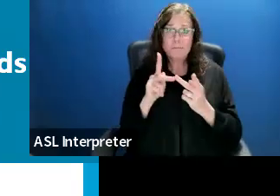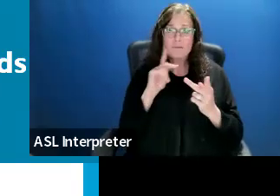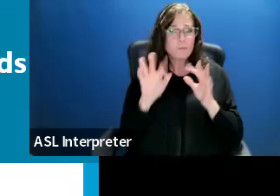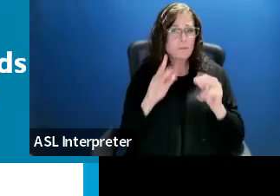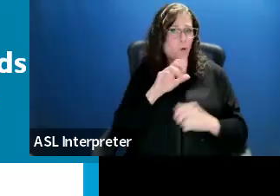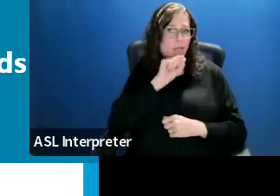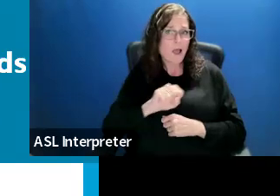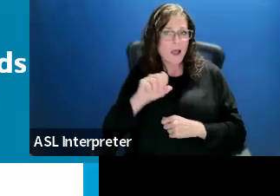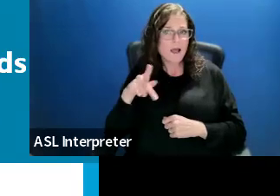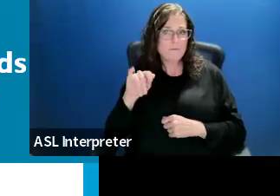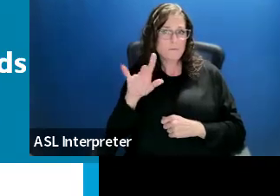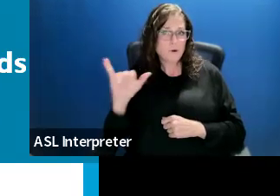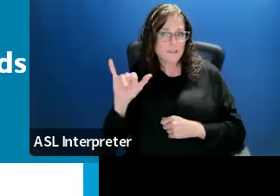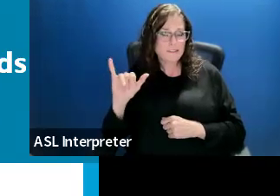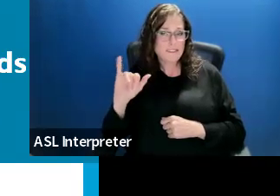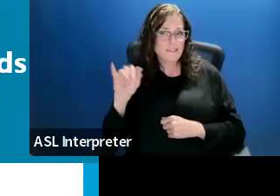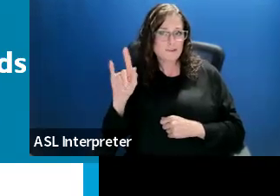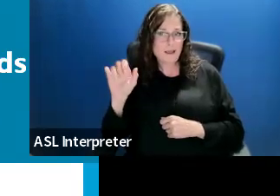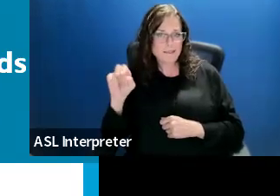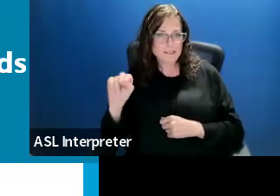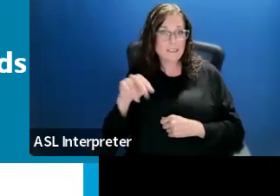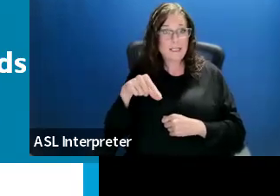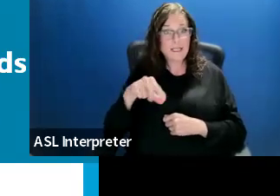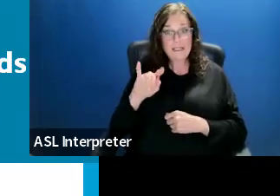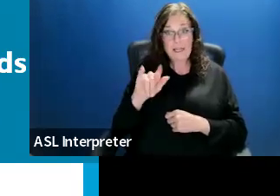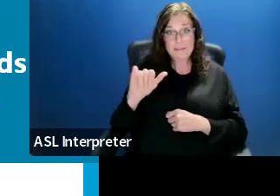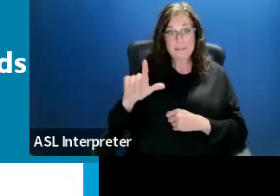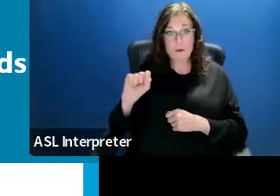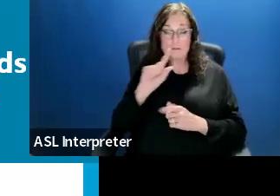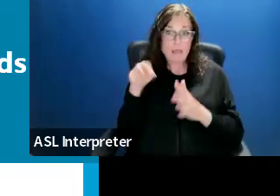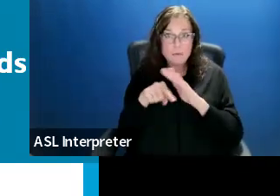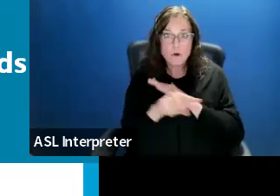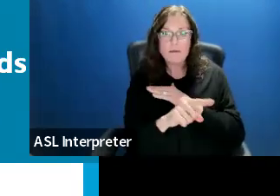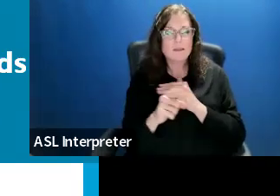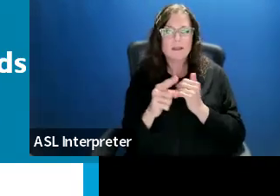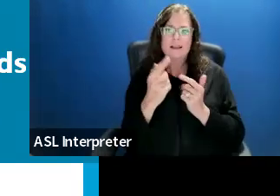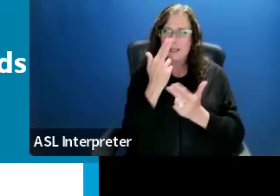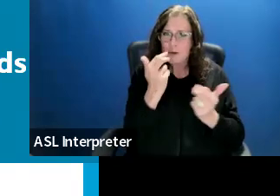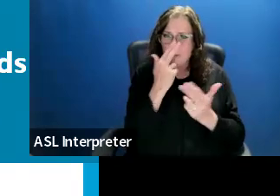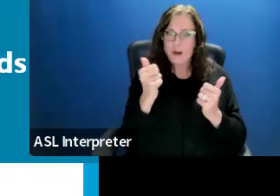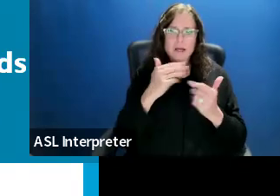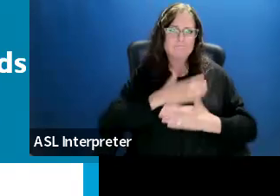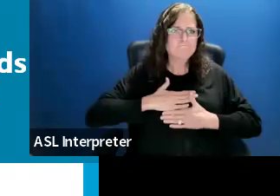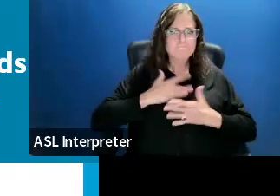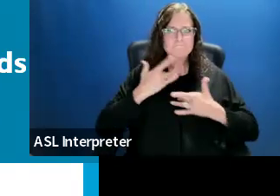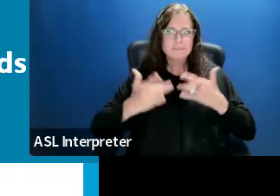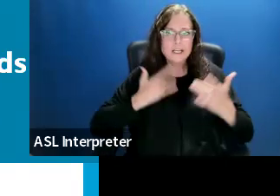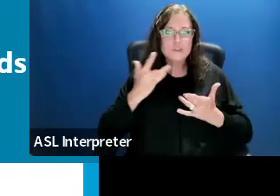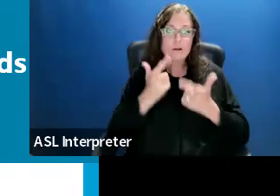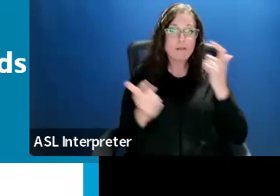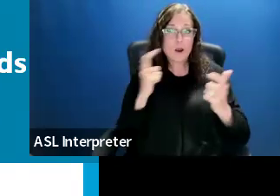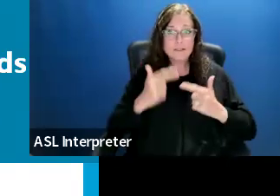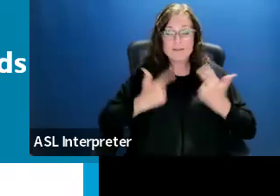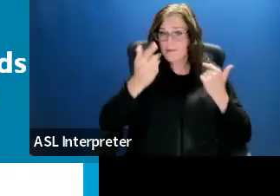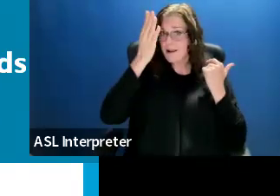Percy Jackson, Quetzal's Labyrinth. This is an action-packed fantasy filled with laugh-out-loud humor, pulse-pounding adventure, and